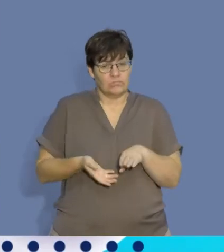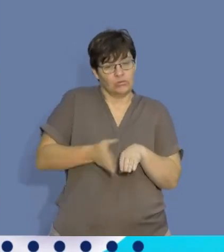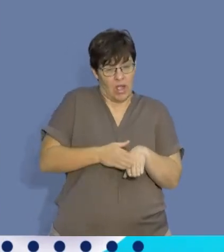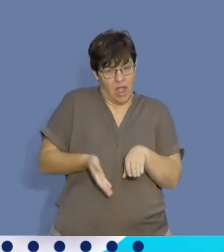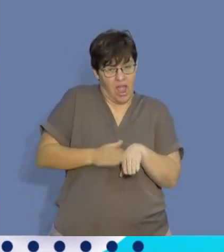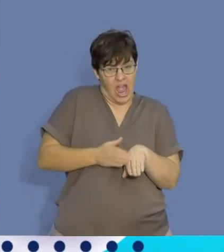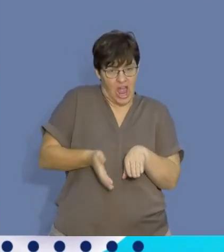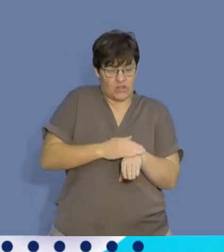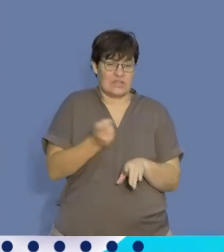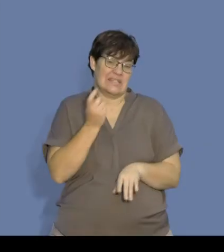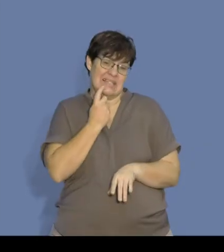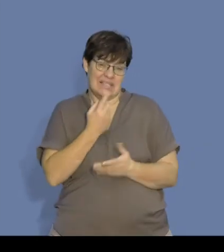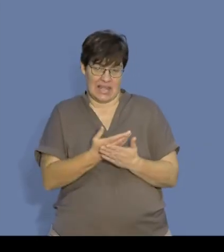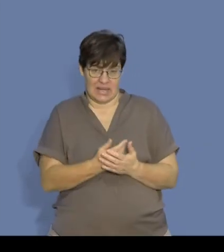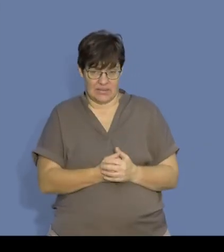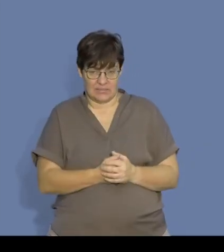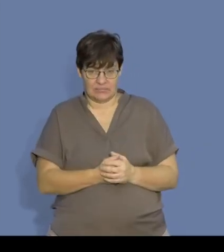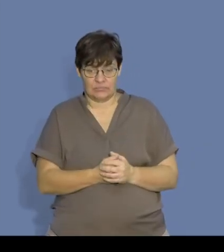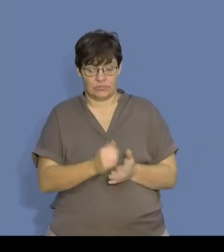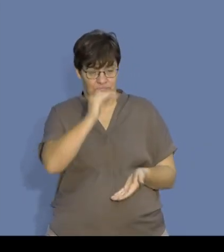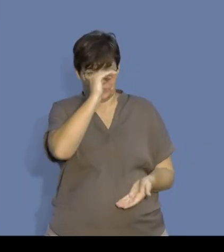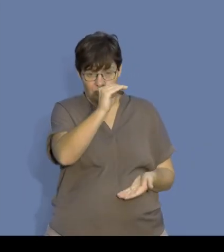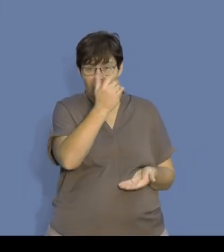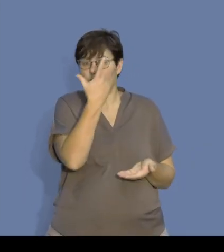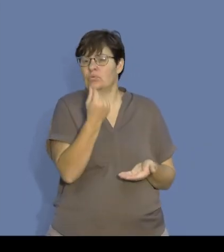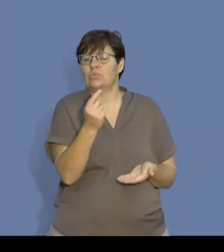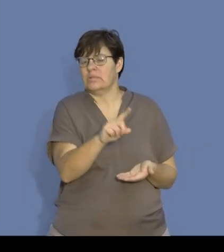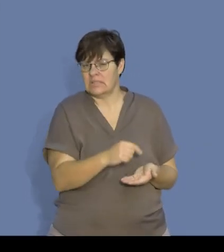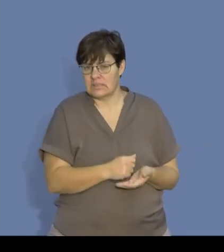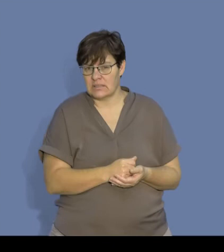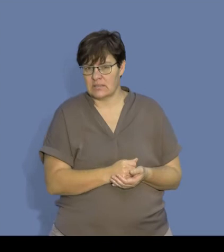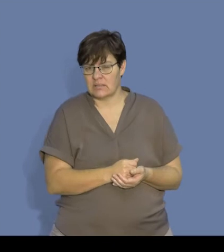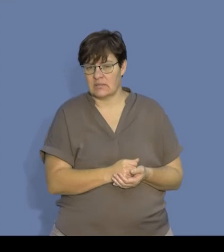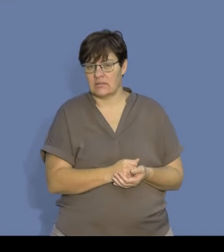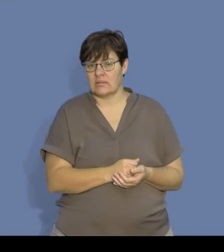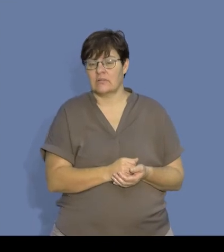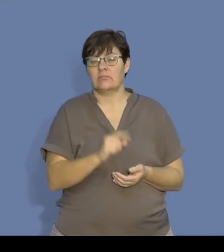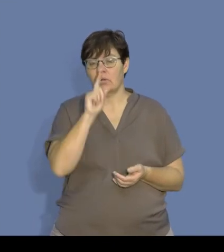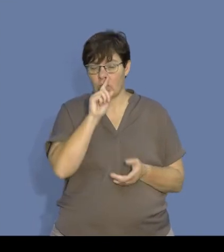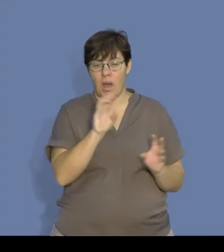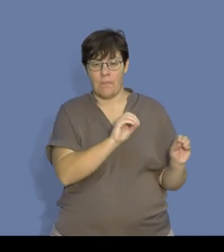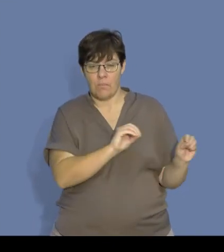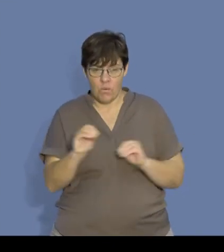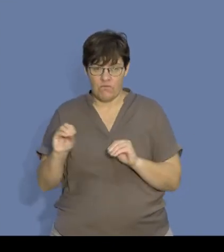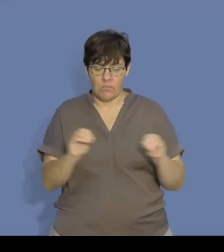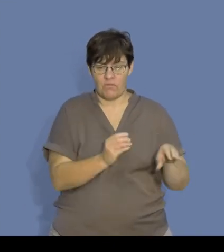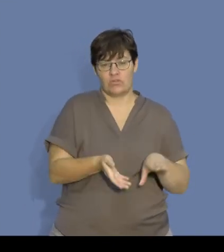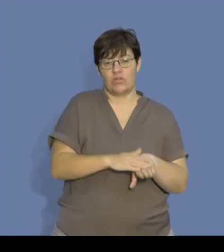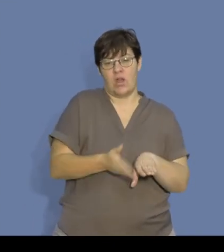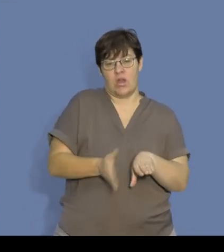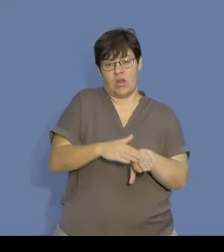quickly. What the electroscope allows us to do is look at the movement of